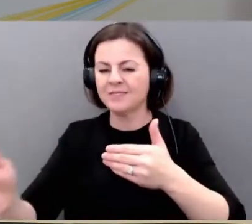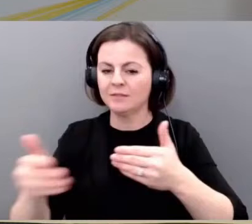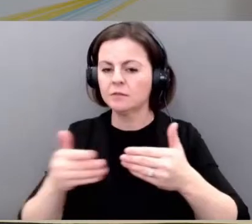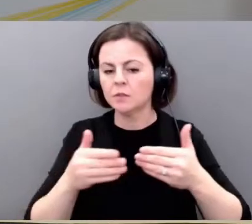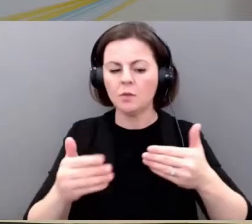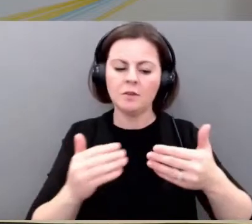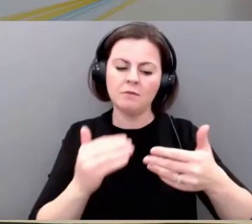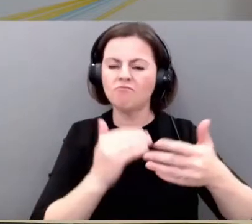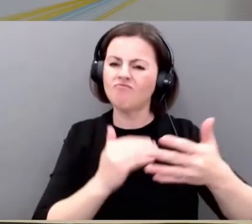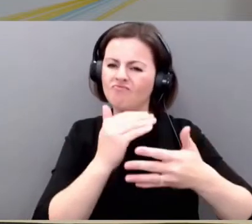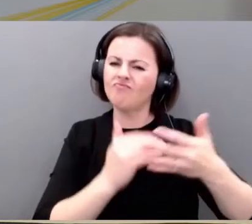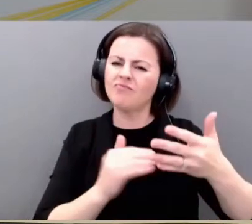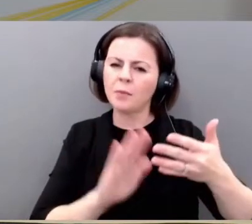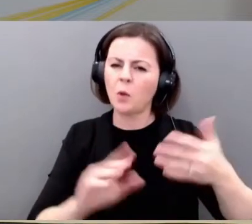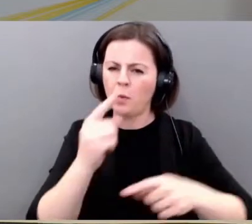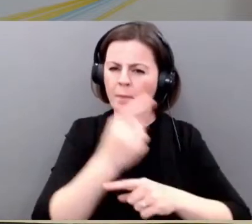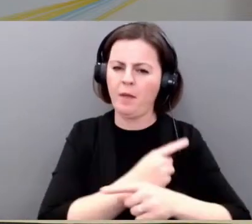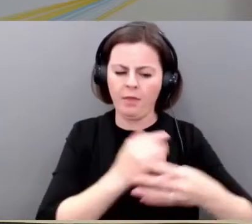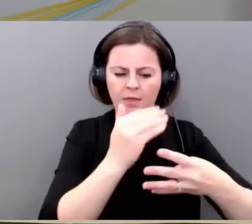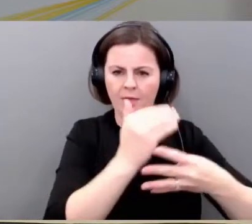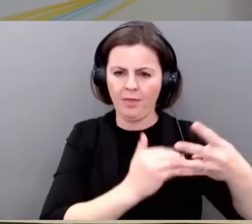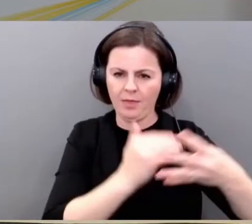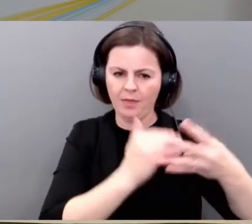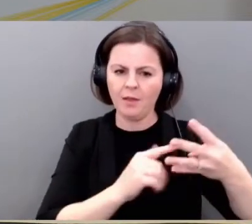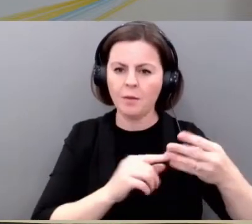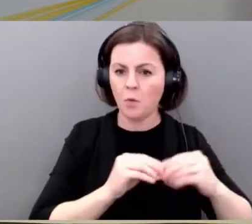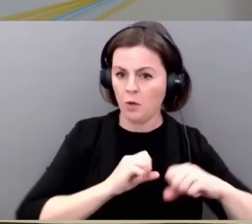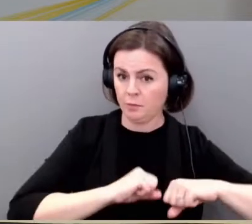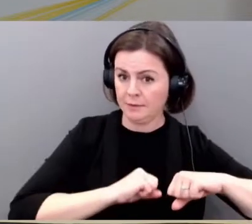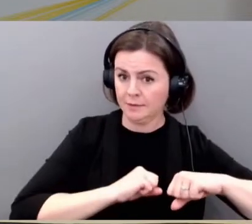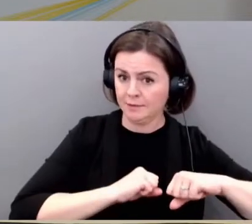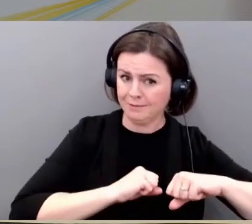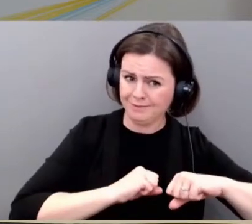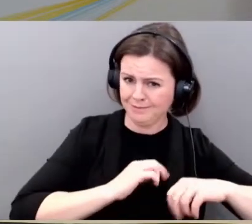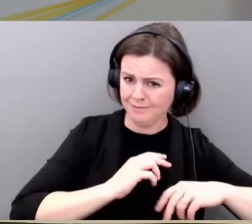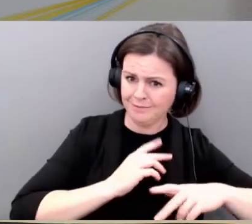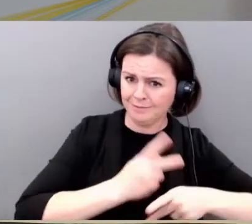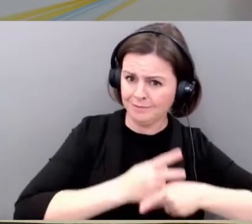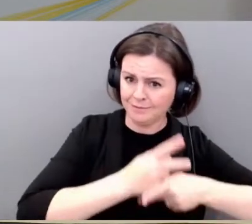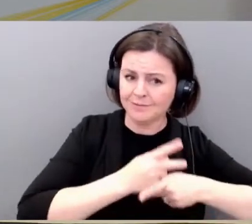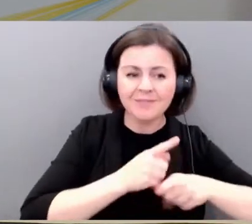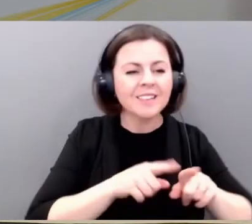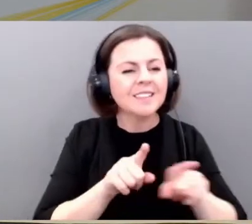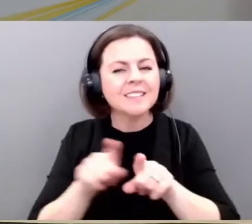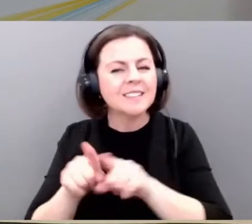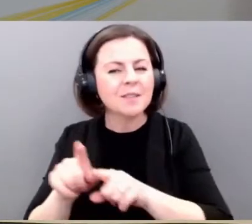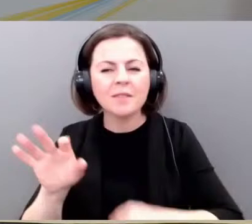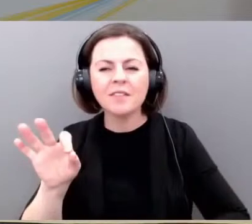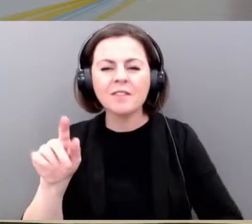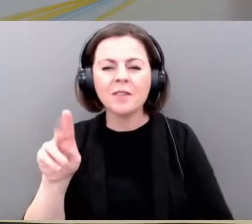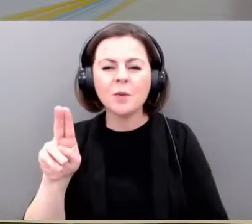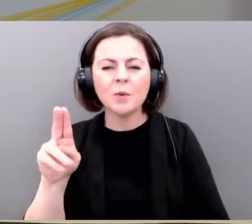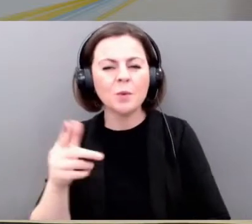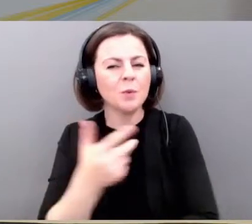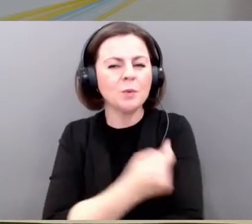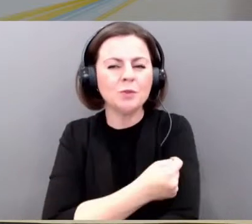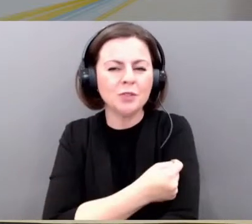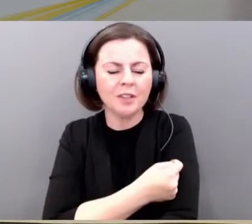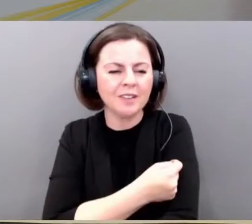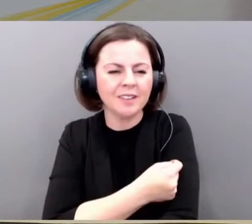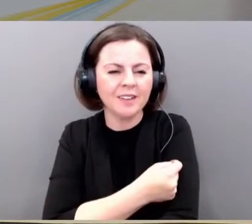similar to the advice we often will give to people who get even the influenza vaccine, that really we know that